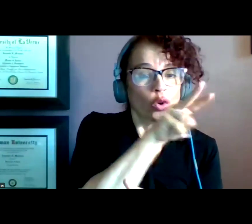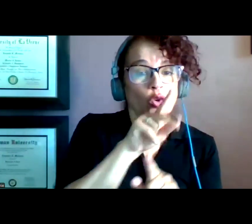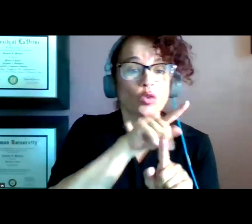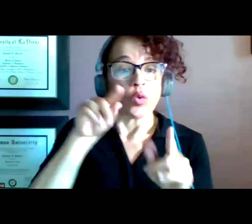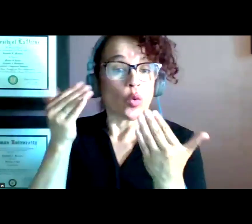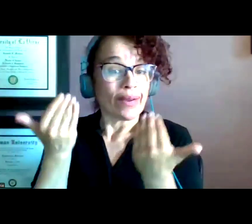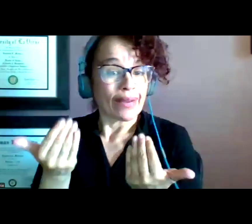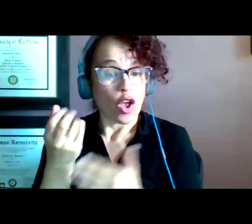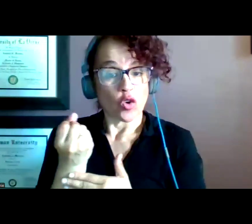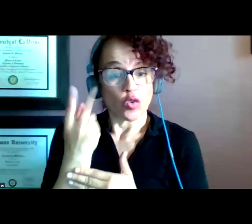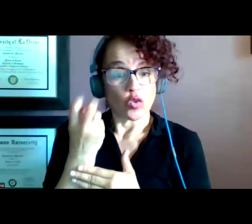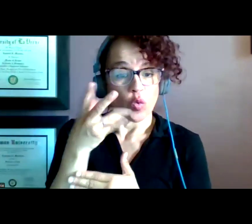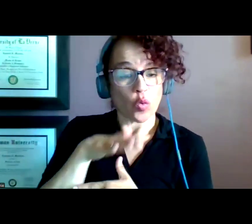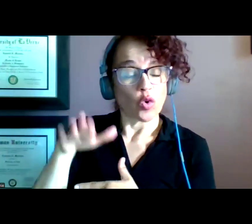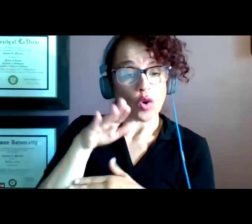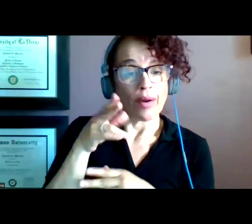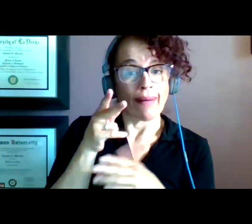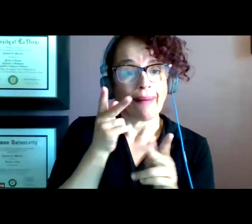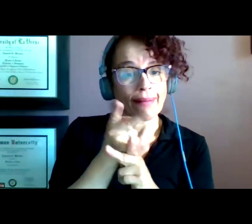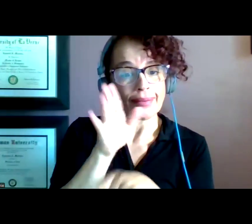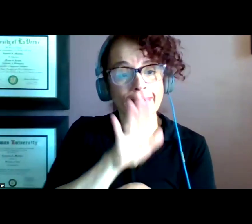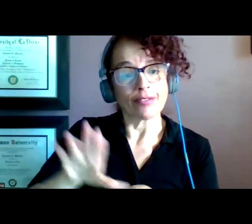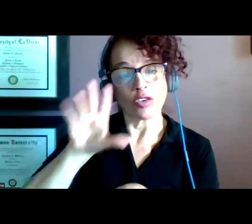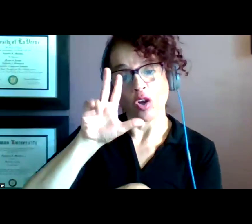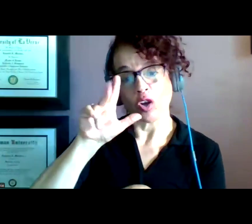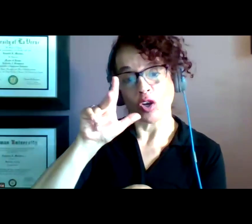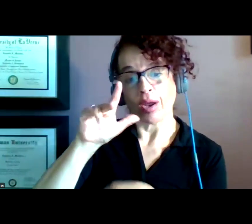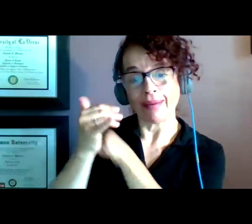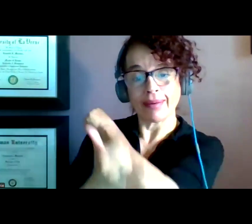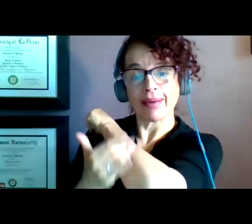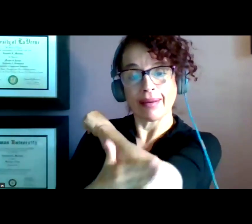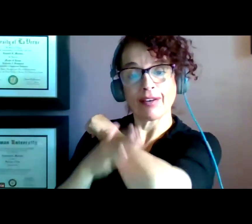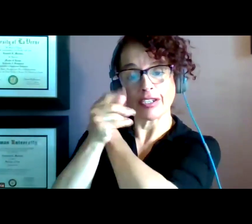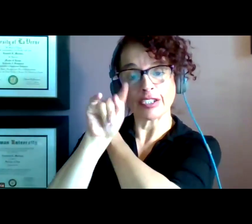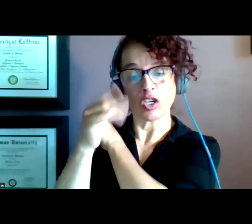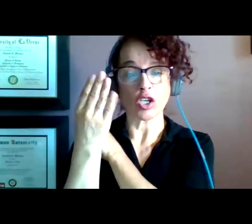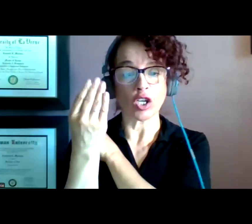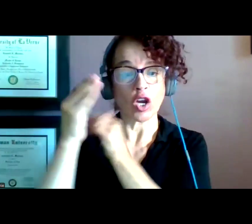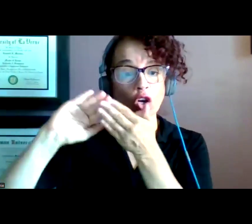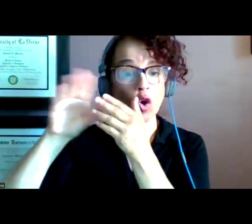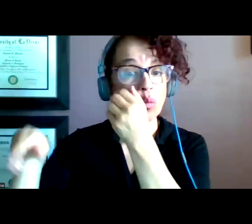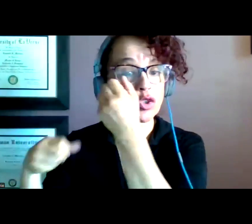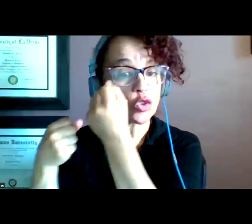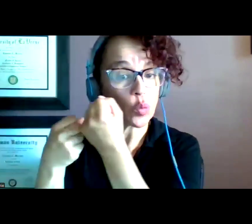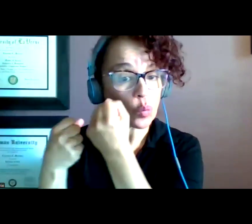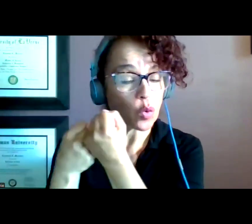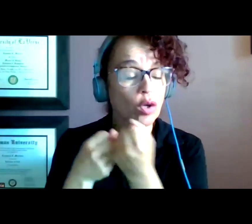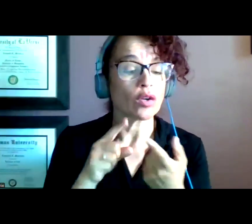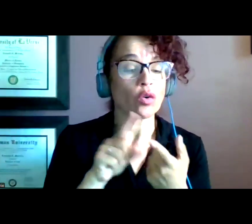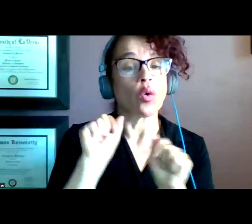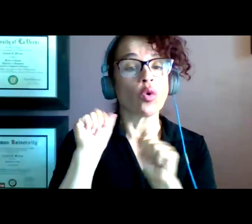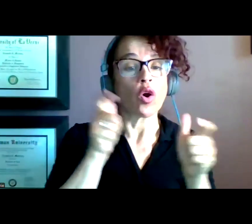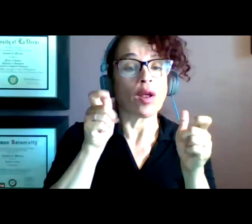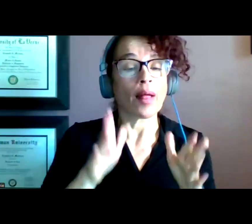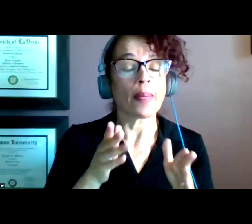now. 12 managed care plans across 23 counties offer all 14 community supports, and all